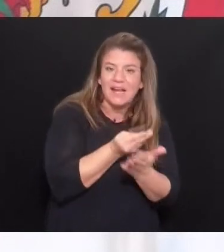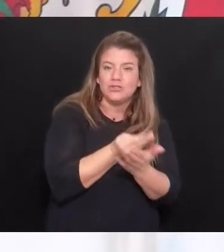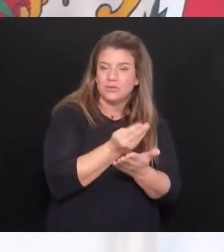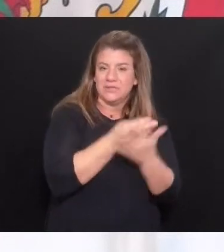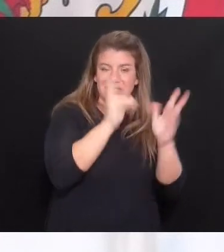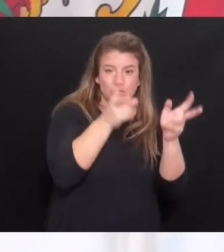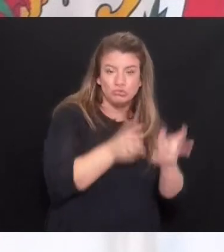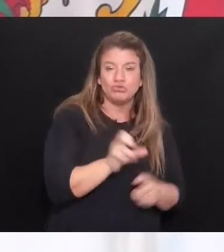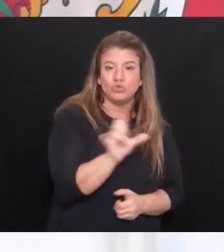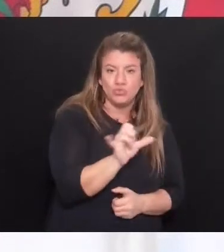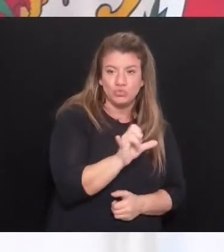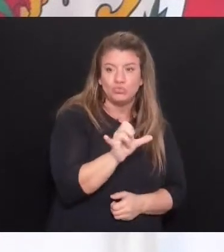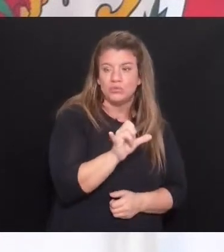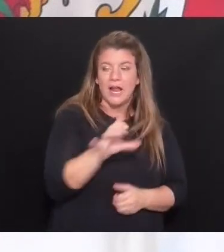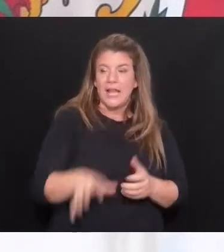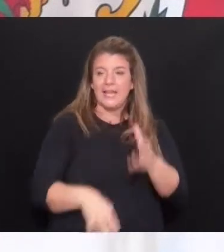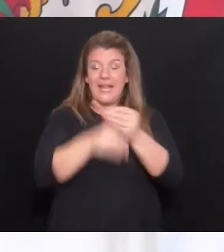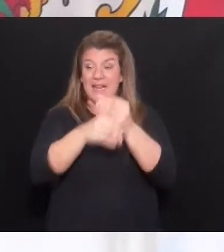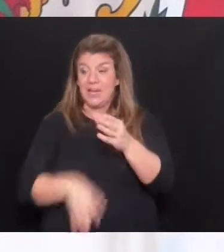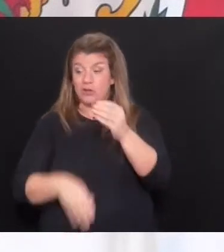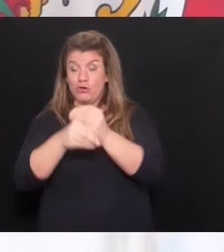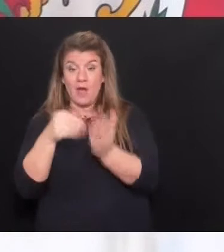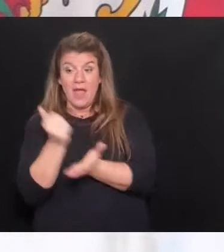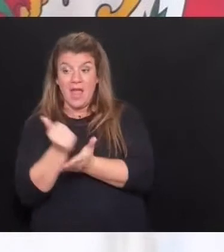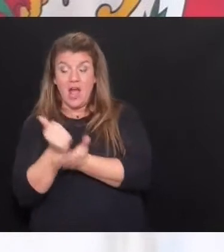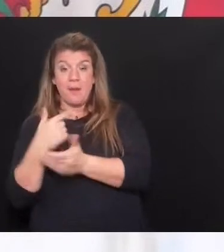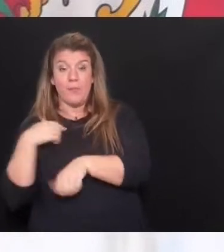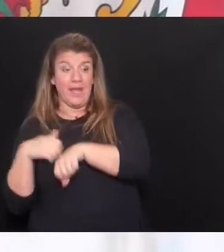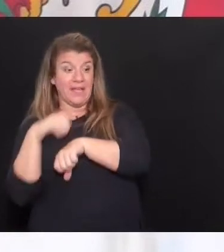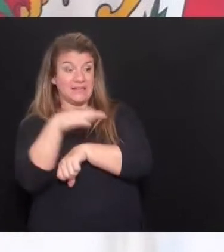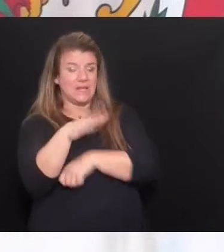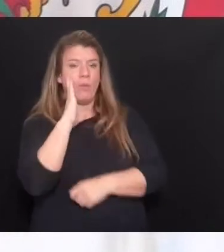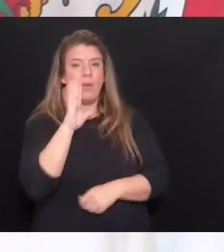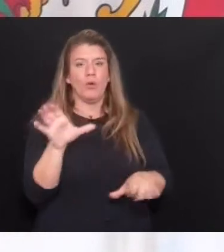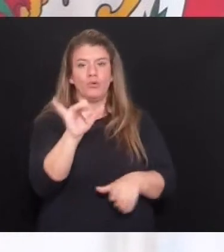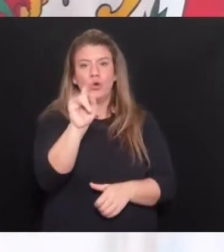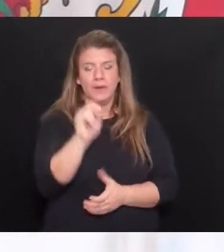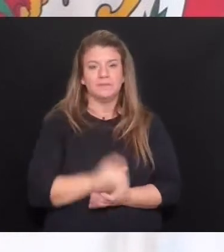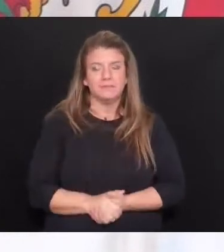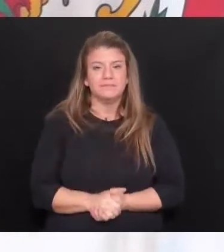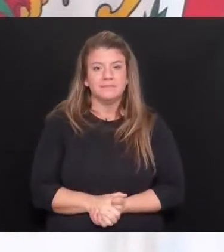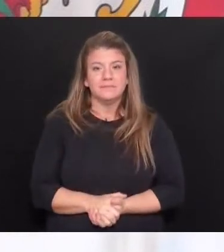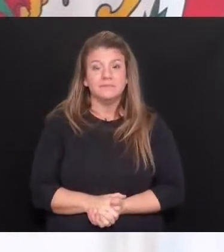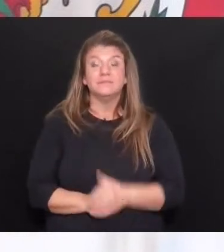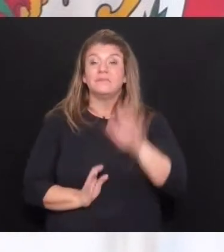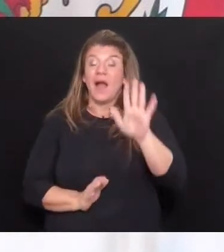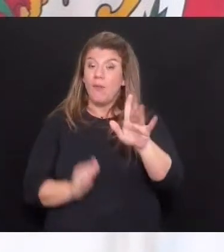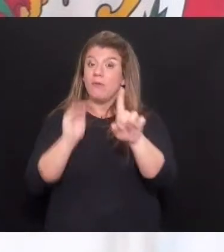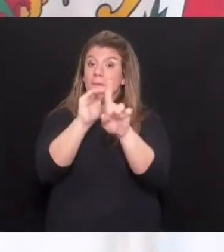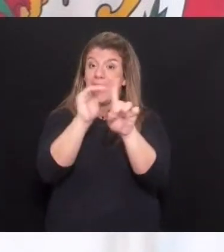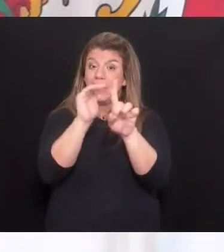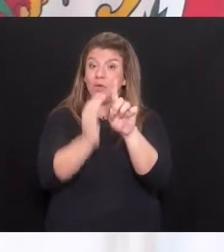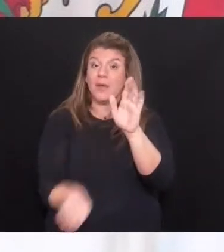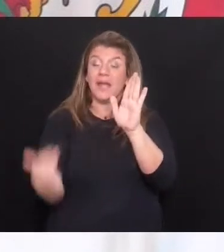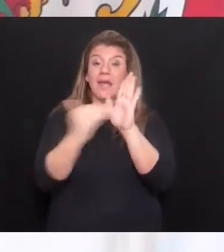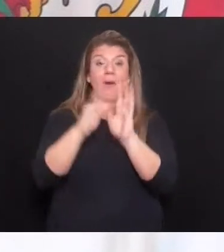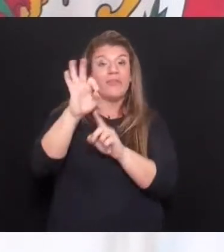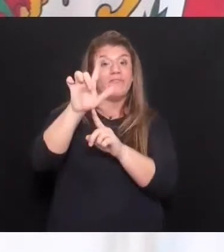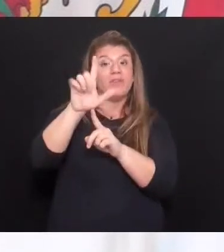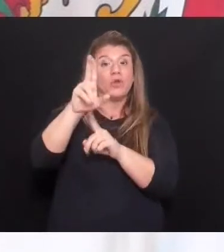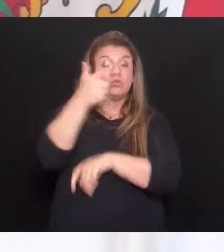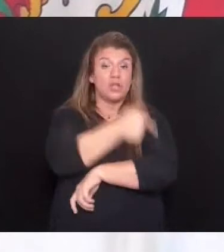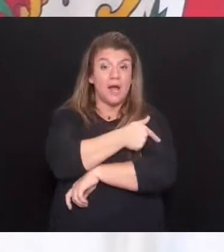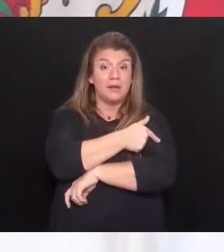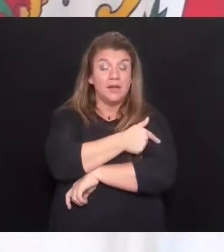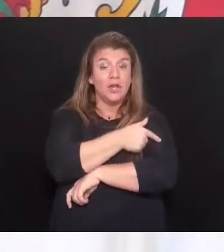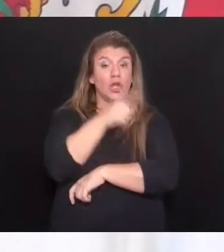it, and any additional help we can send their way, we're going to be able to do so. And I remind everybody about getting your flu shot. You can